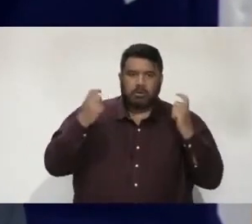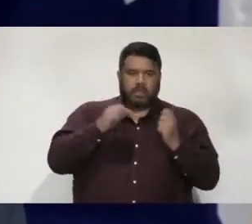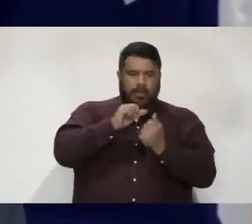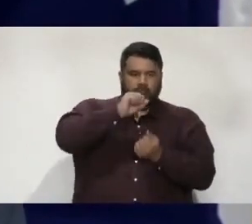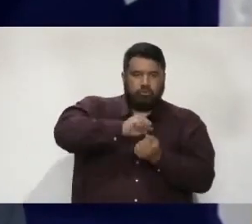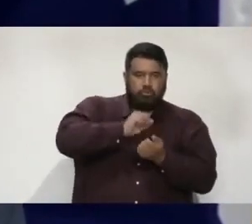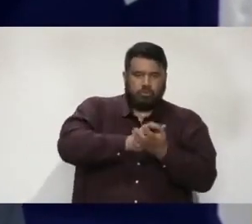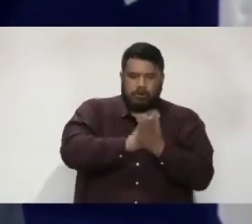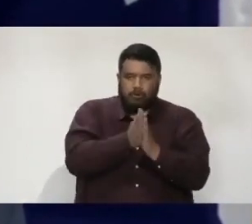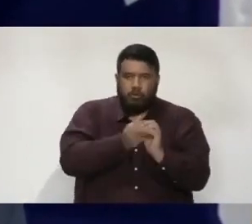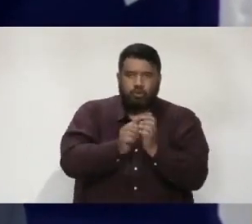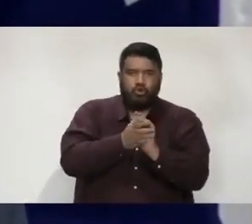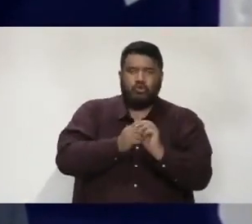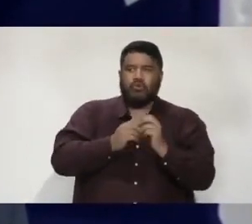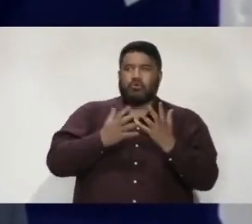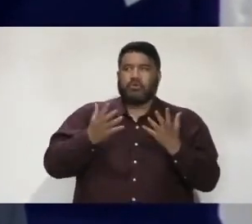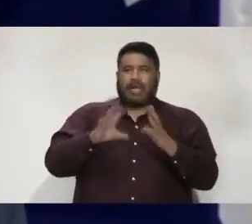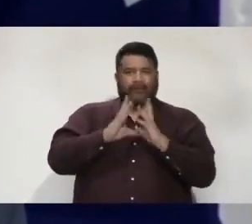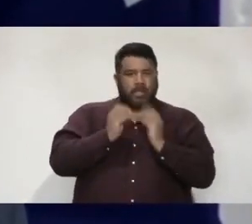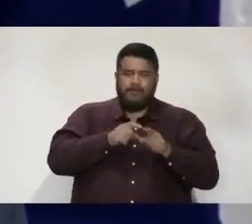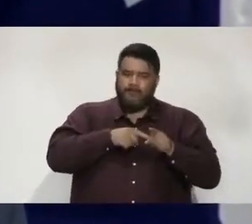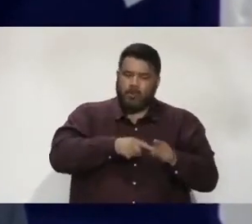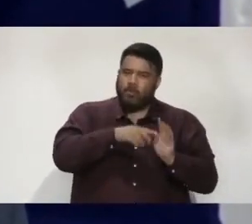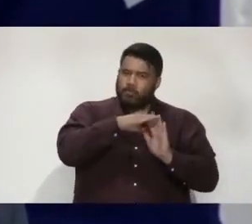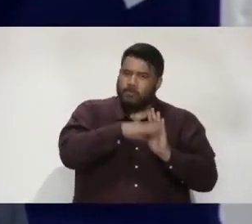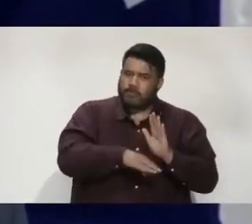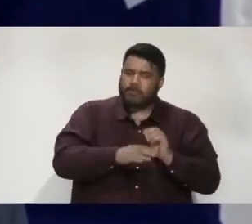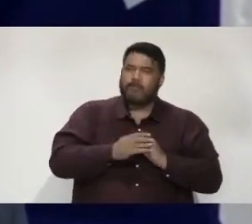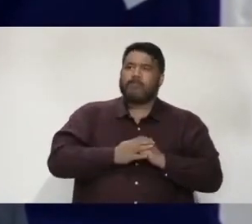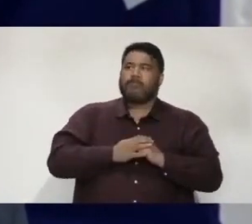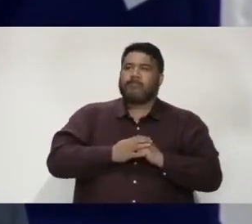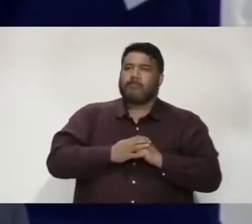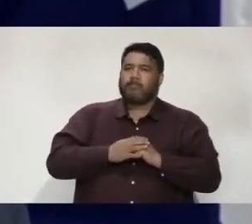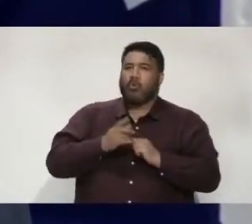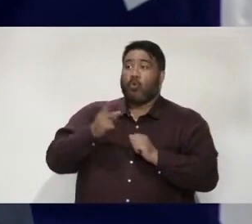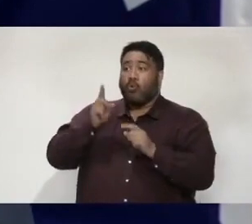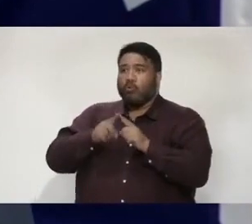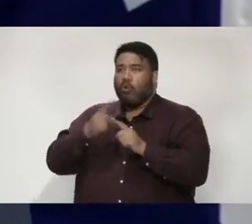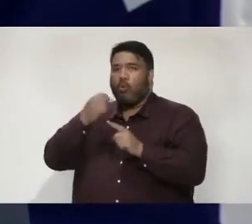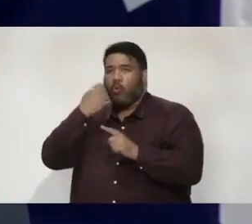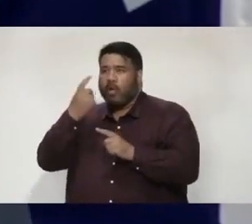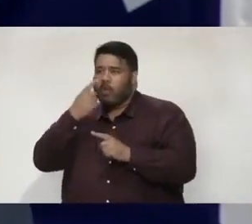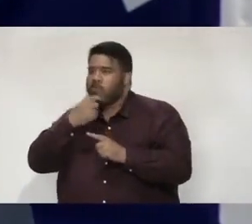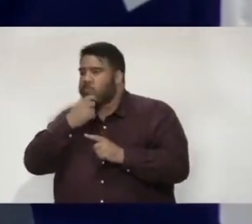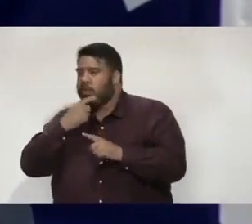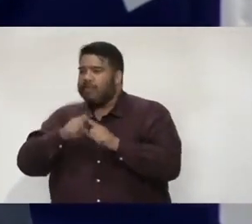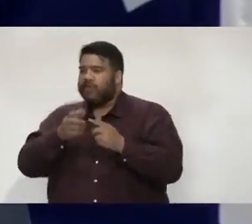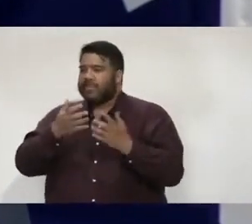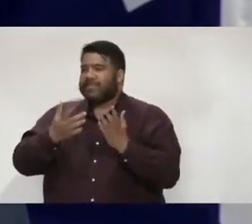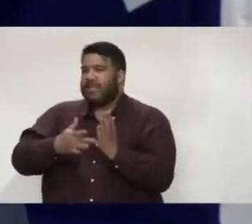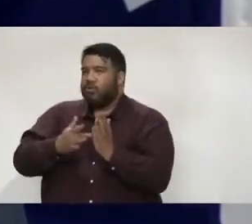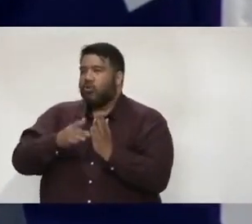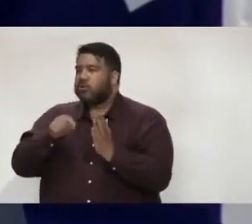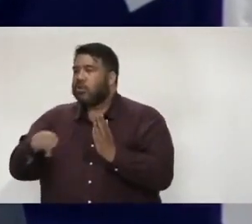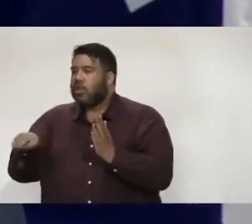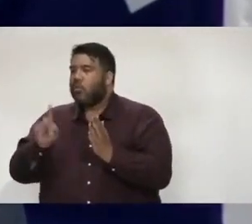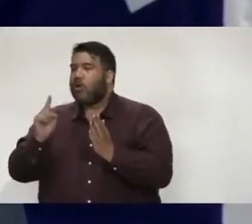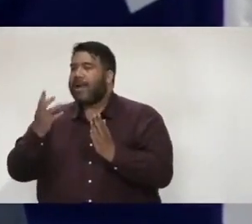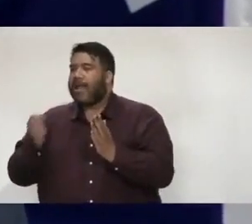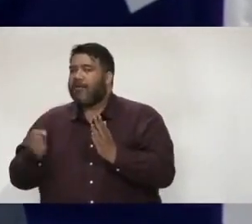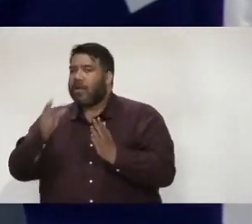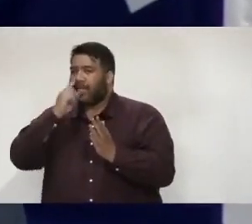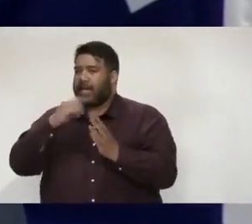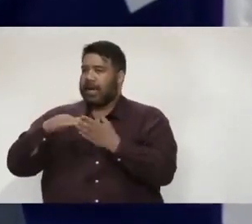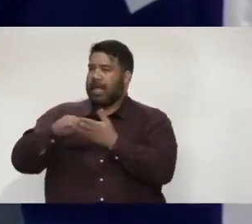face masks, cleaning protocols. We're always investigating different technologies, and you've heard the Minister talk about some of the cleaning systems that we use.